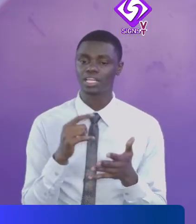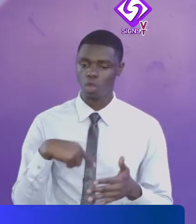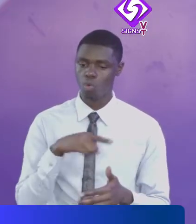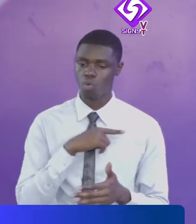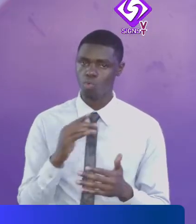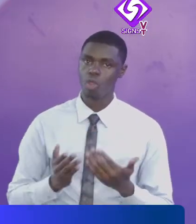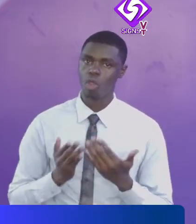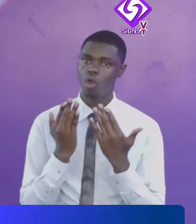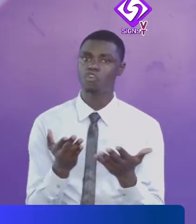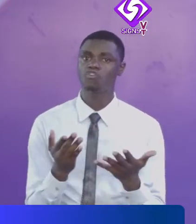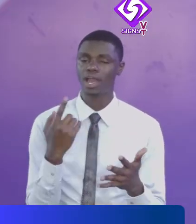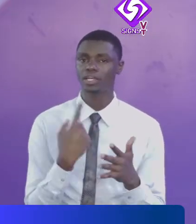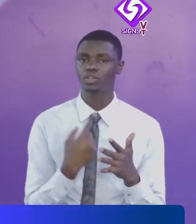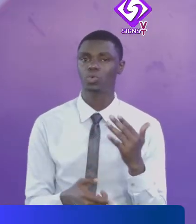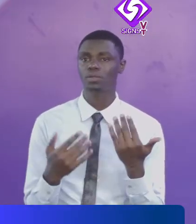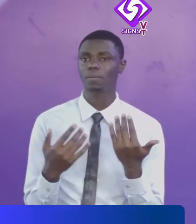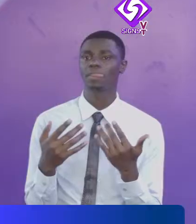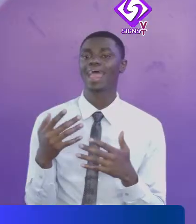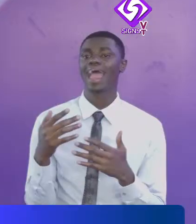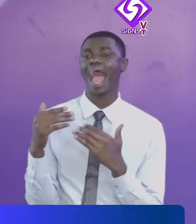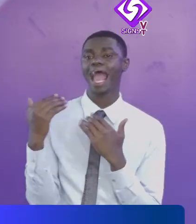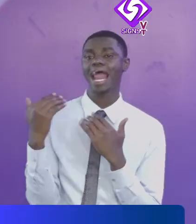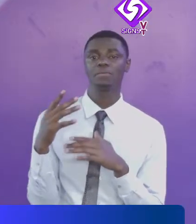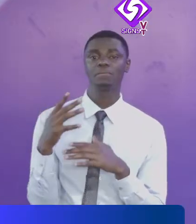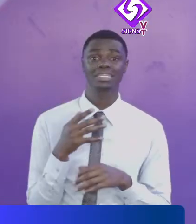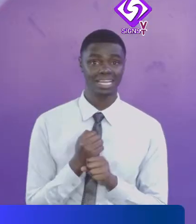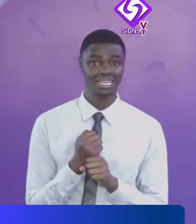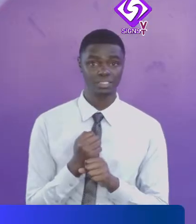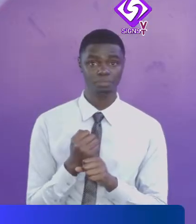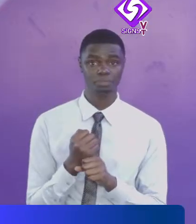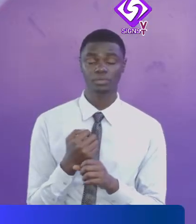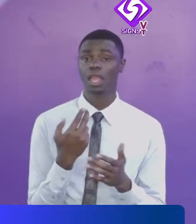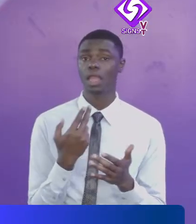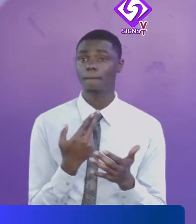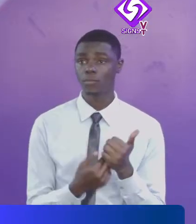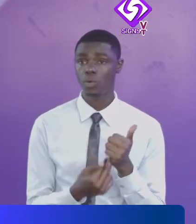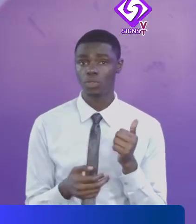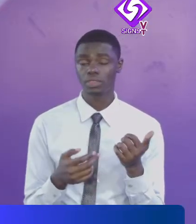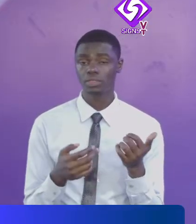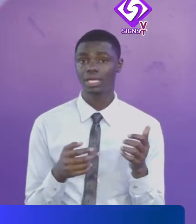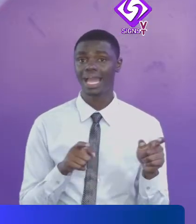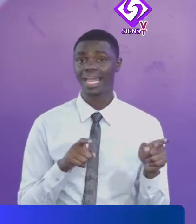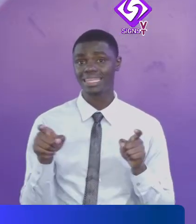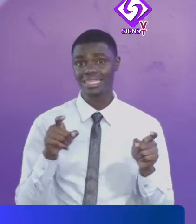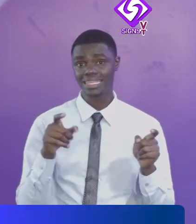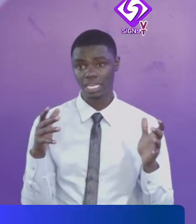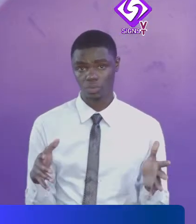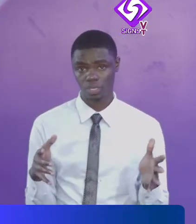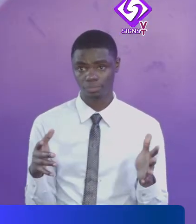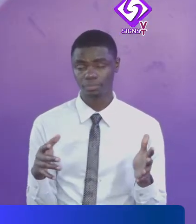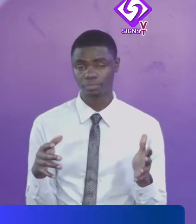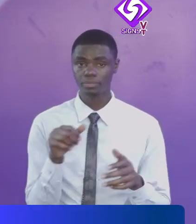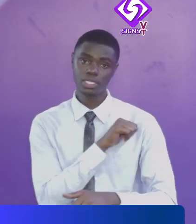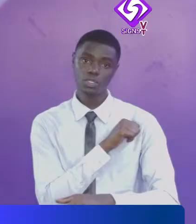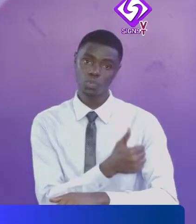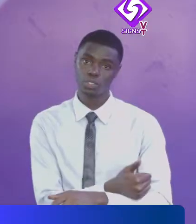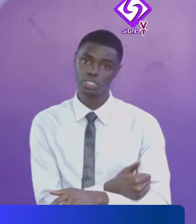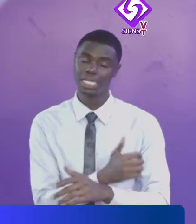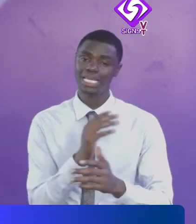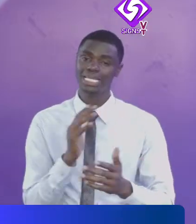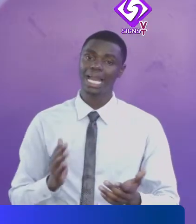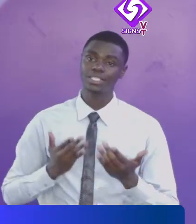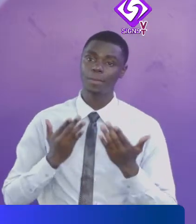what we call unit trust, in a trust setting. What the regulator has done with the Capital Markets Authority is